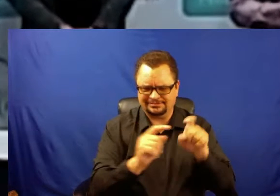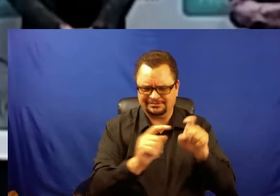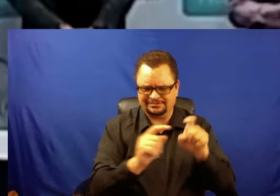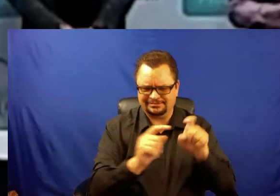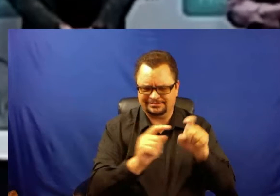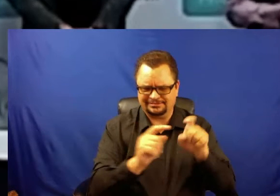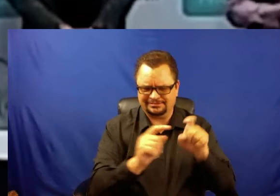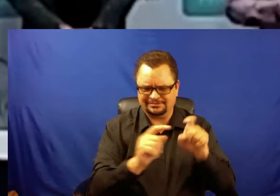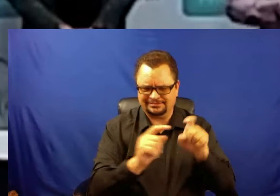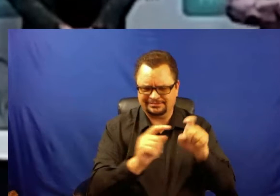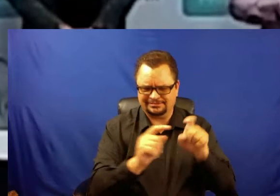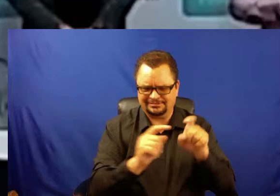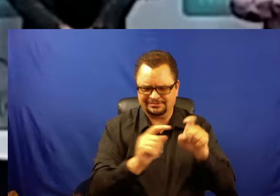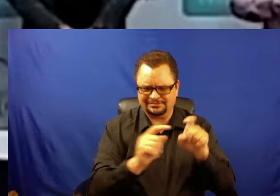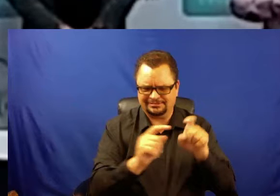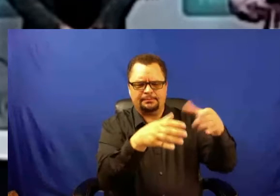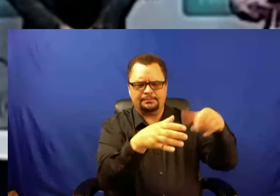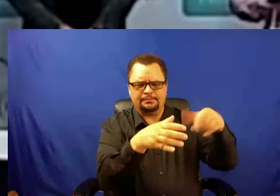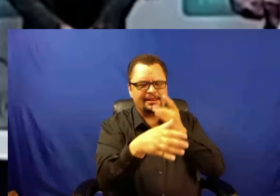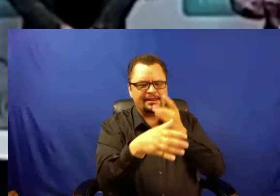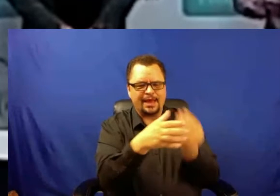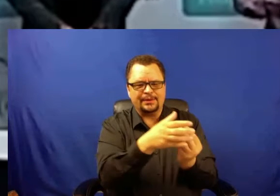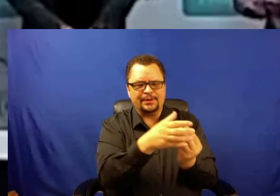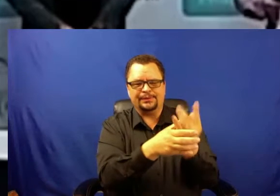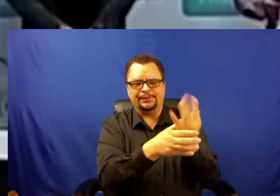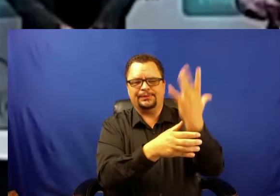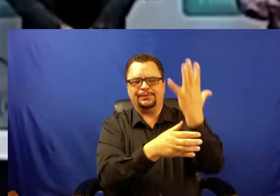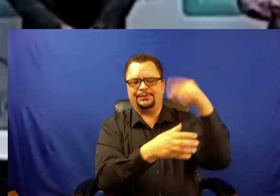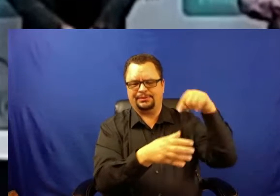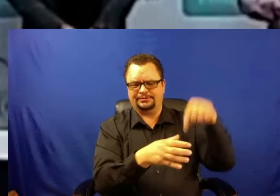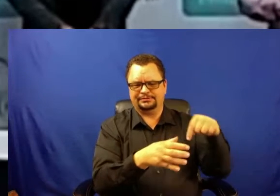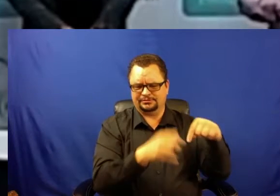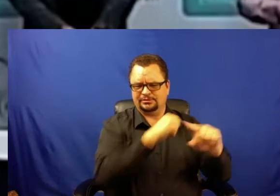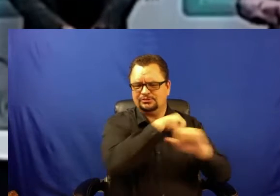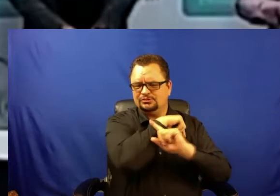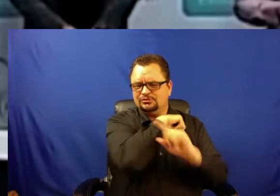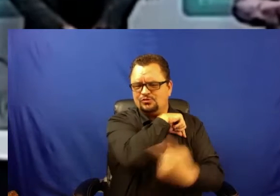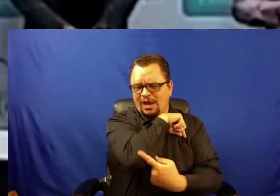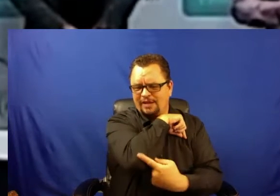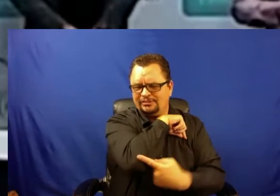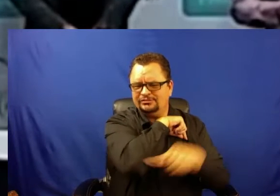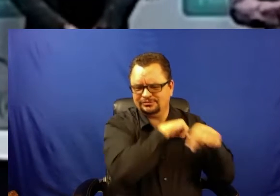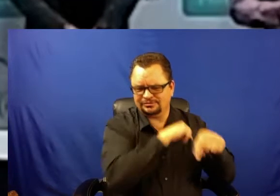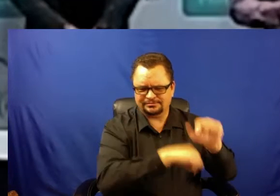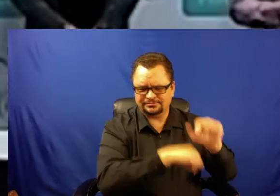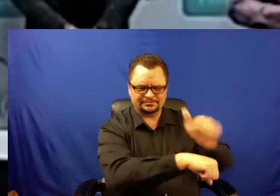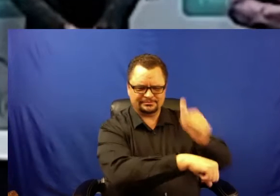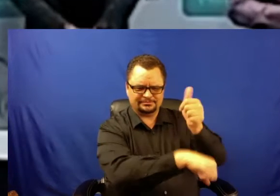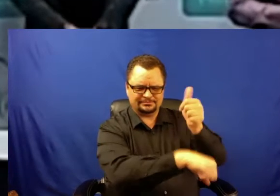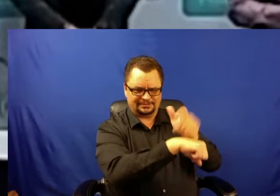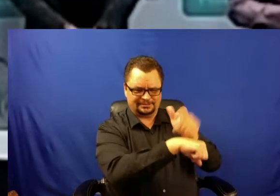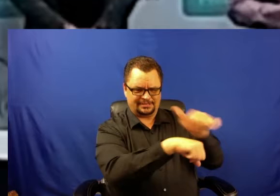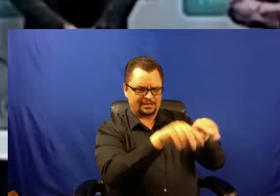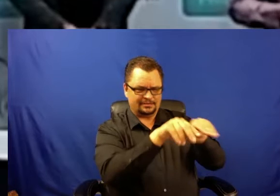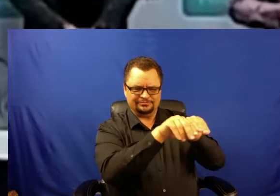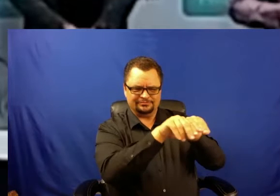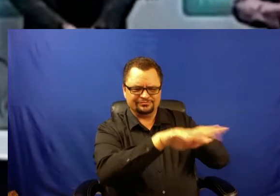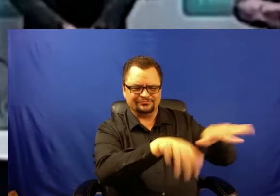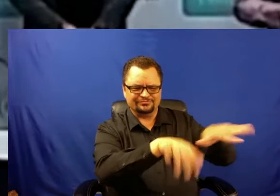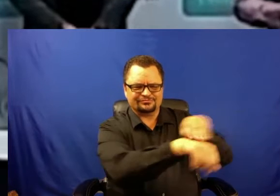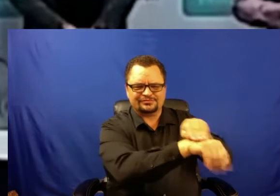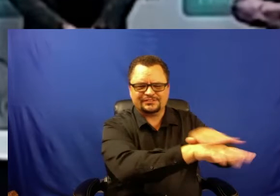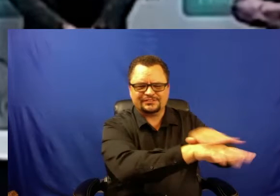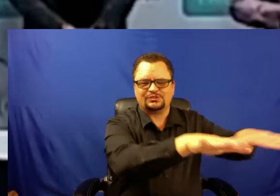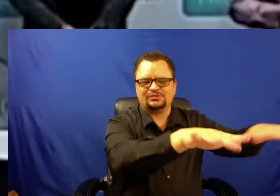a lampstand, and it gives light to all who are in the house. Let your light so shine before